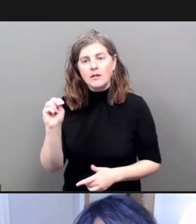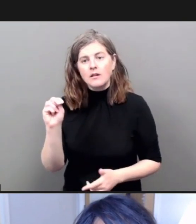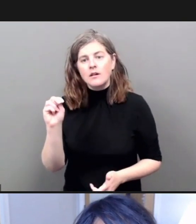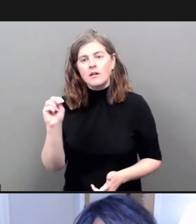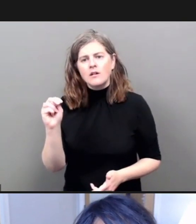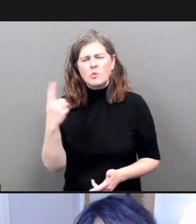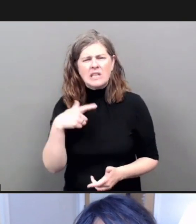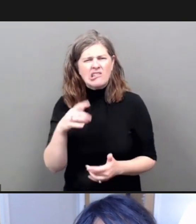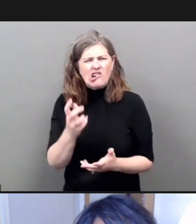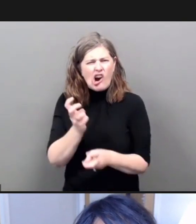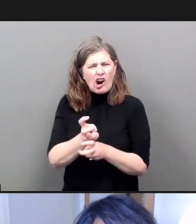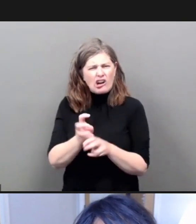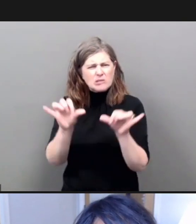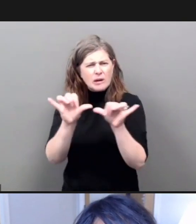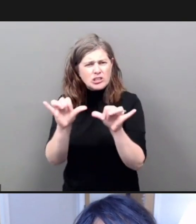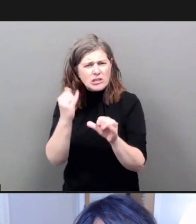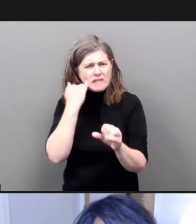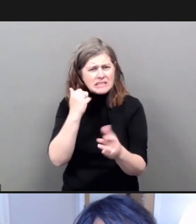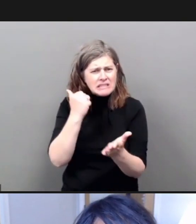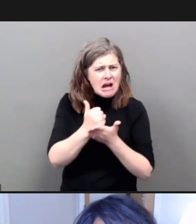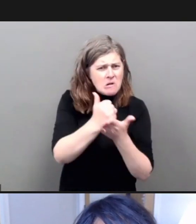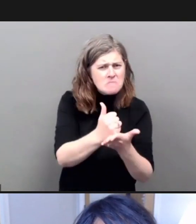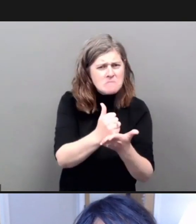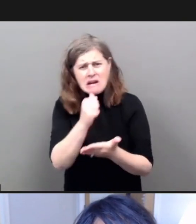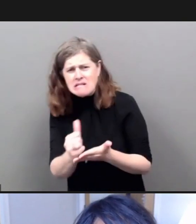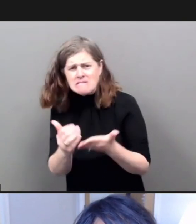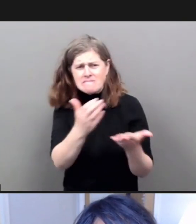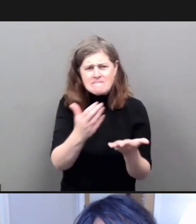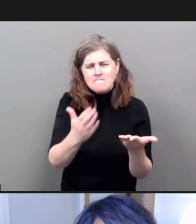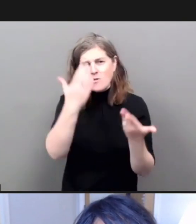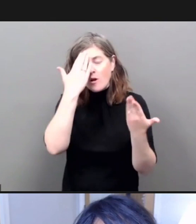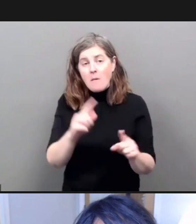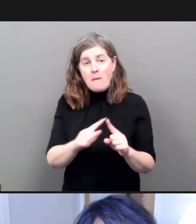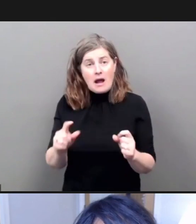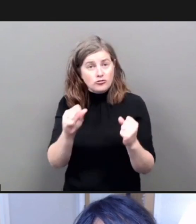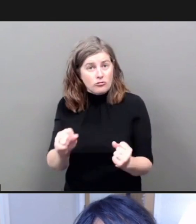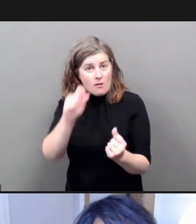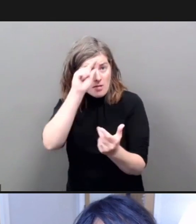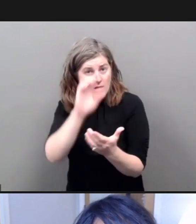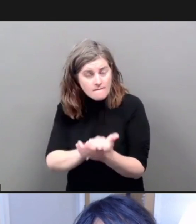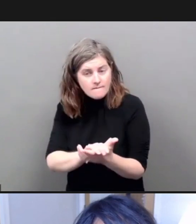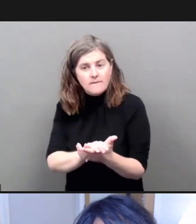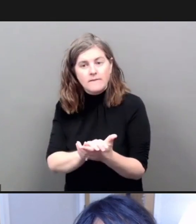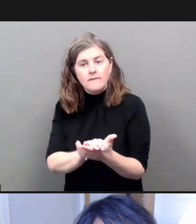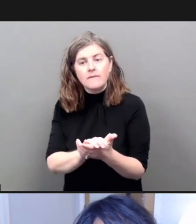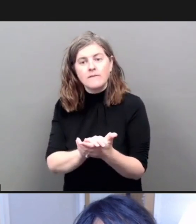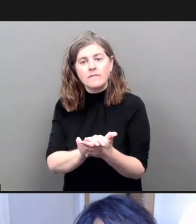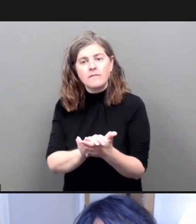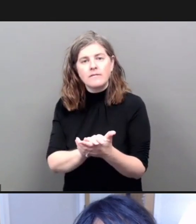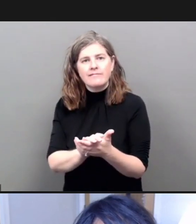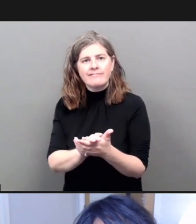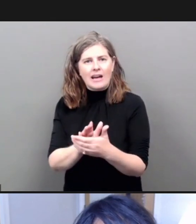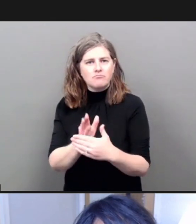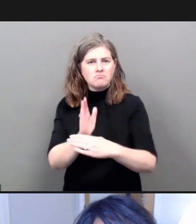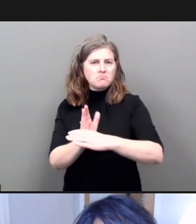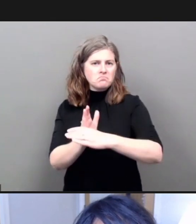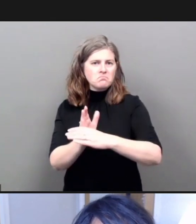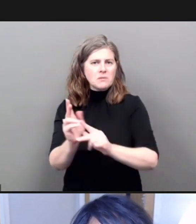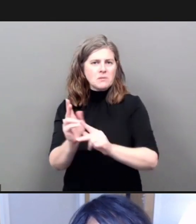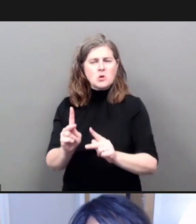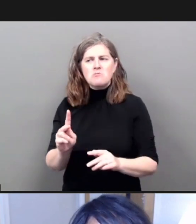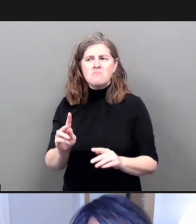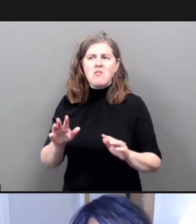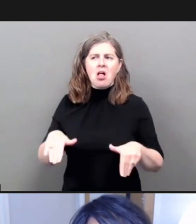it's hard to measure whether that's been effective. But I believe that hopefully that middle group of people who just haven't